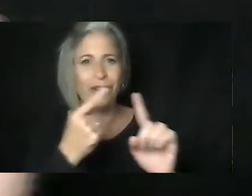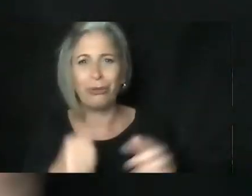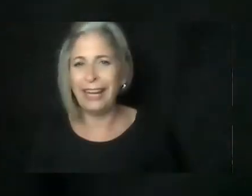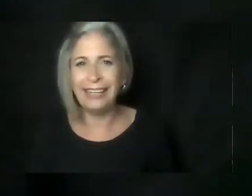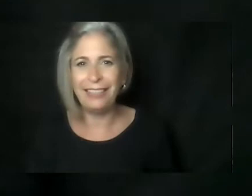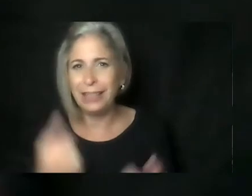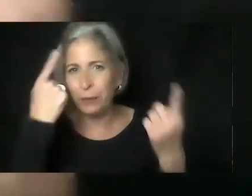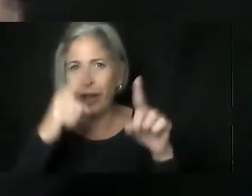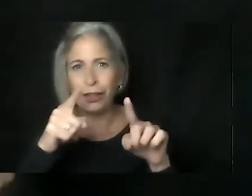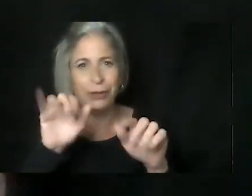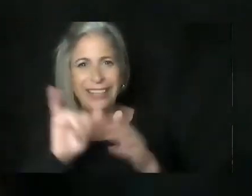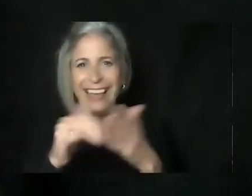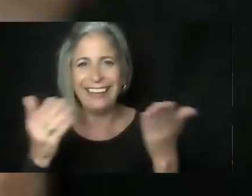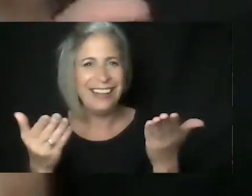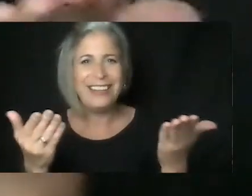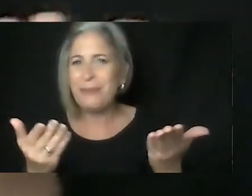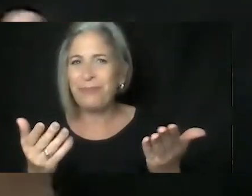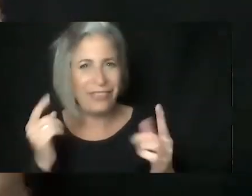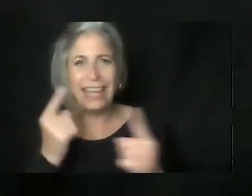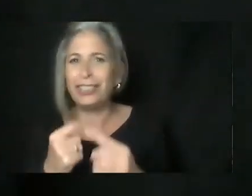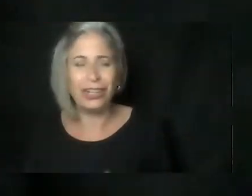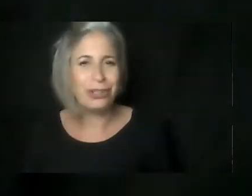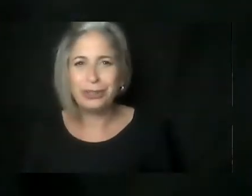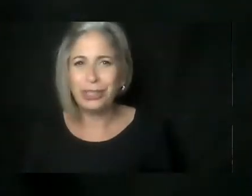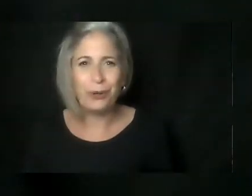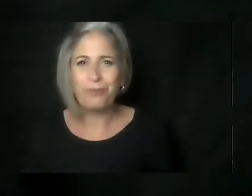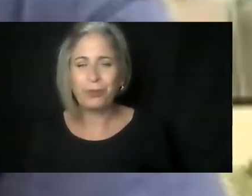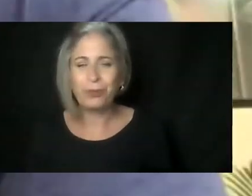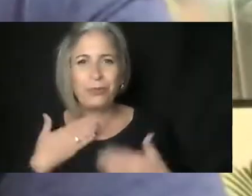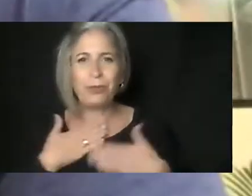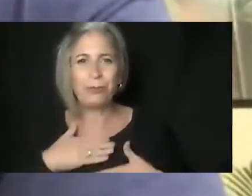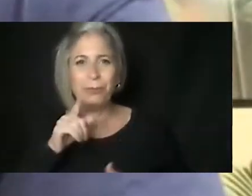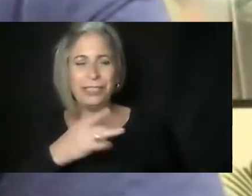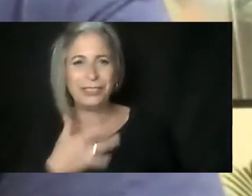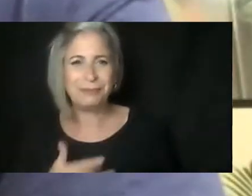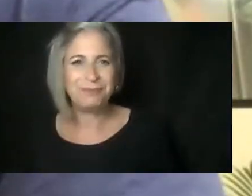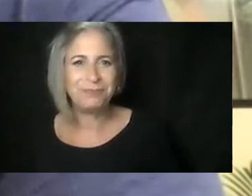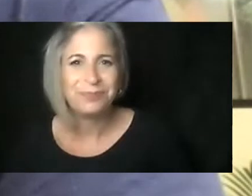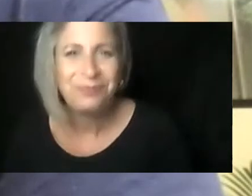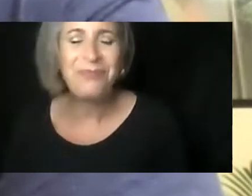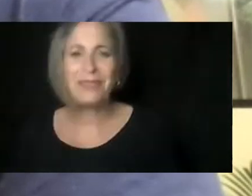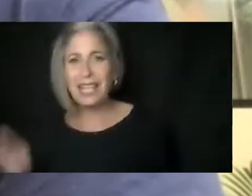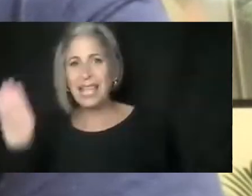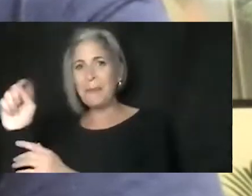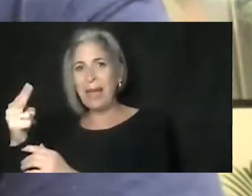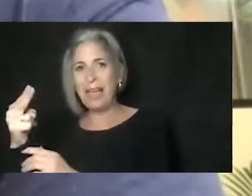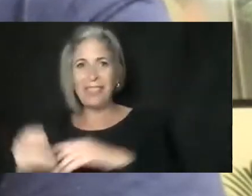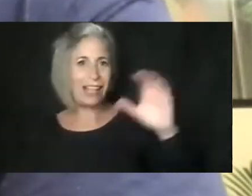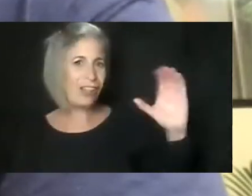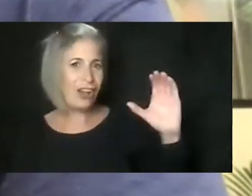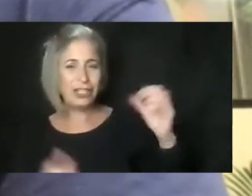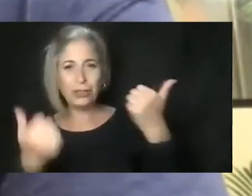the goal, right? I think that we all agree that is the goal. So and Beth and Claudio are doing their best to try